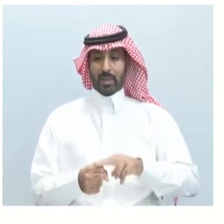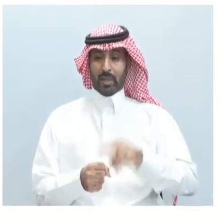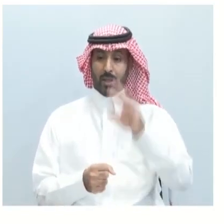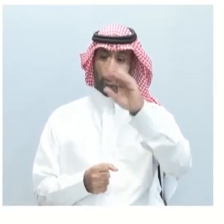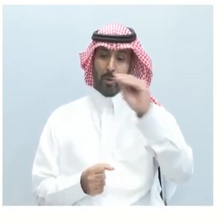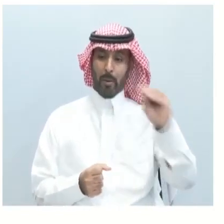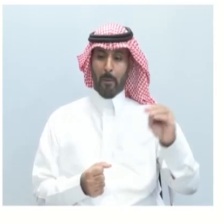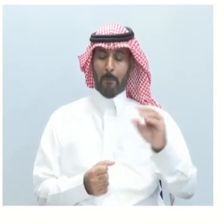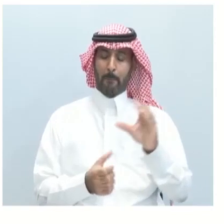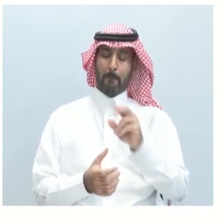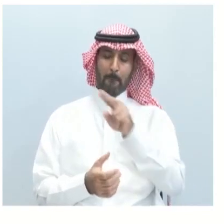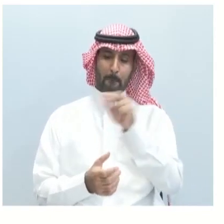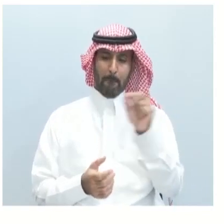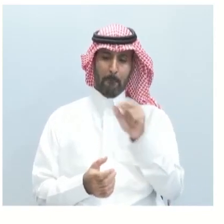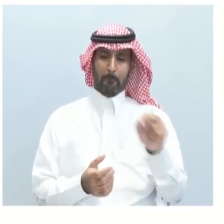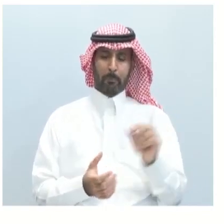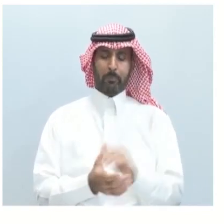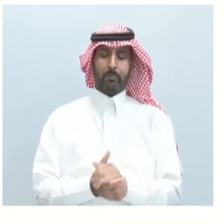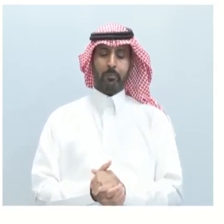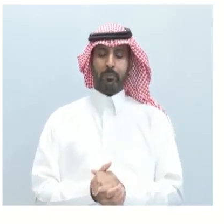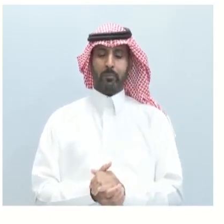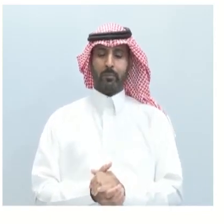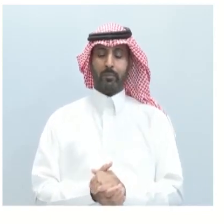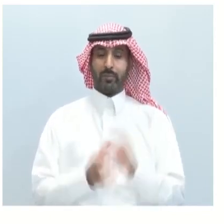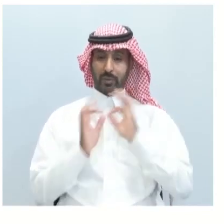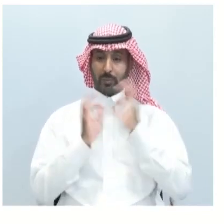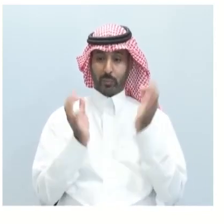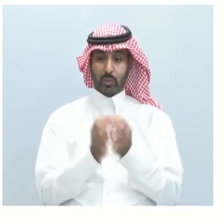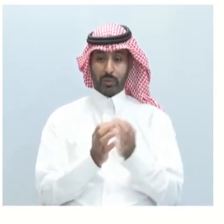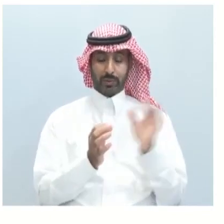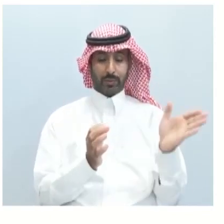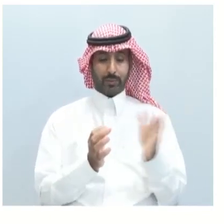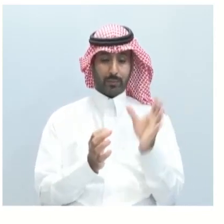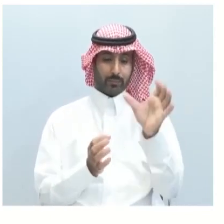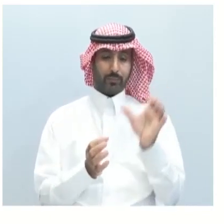So you are going to highlight this time the word community.